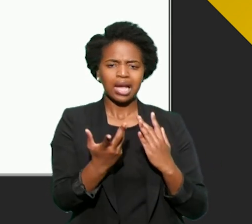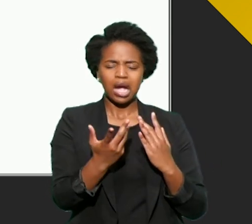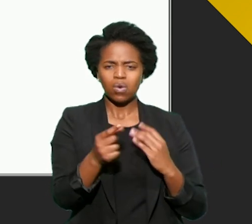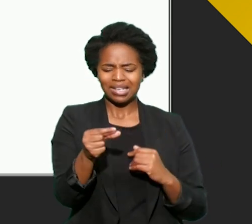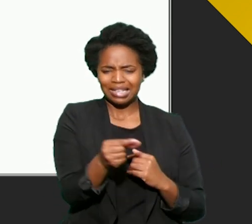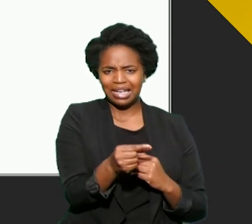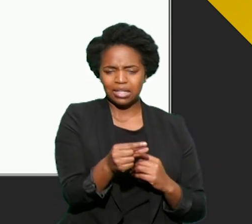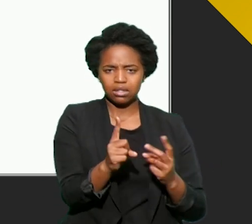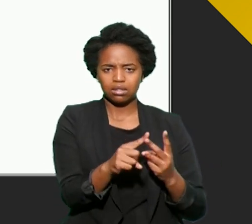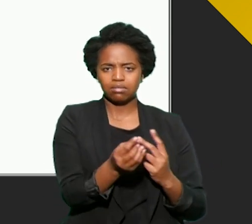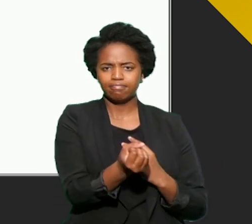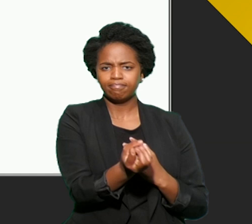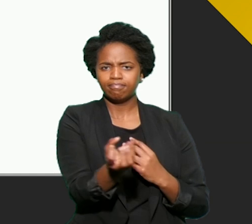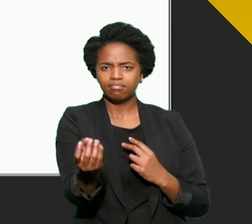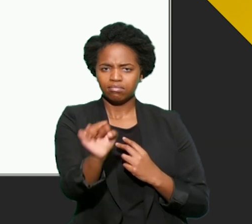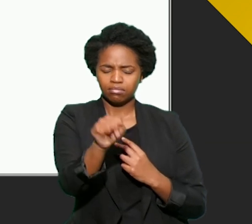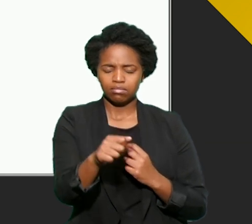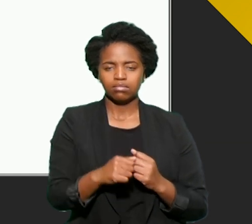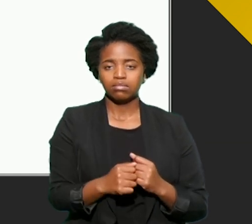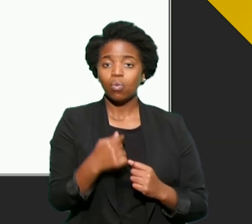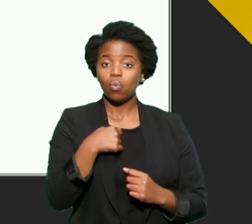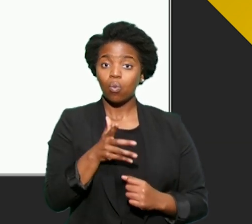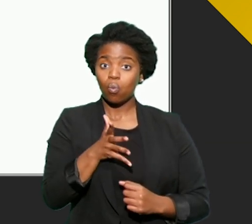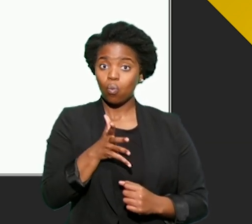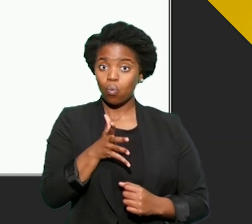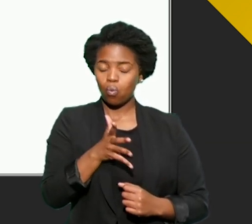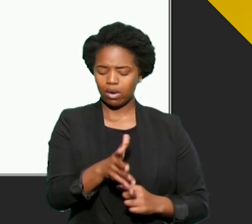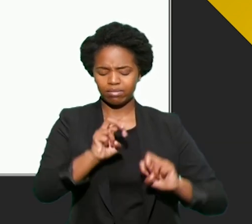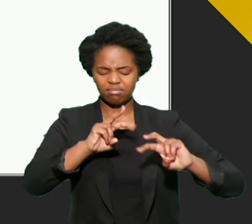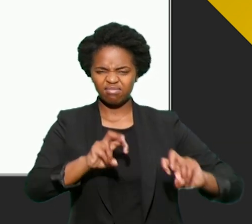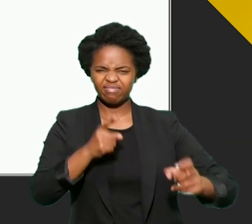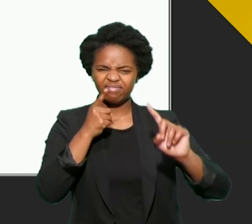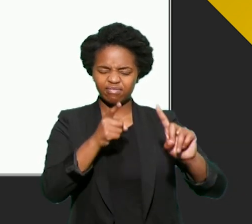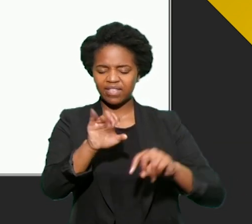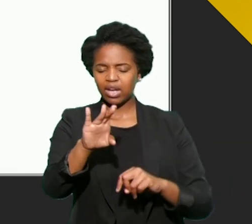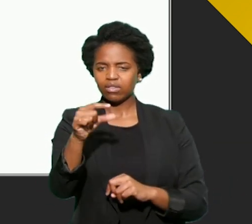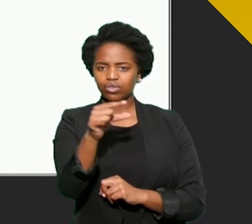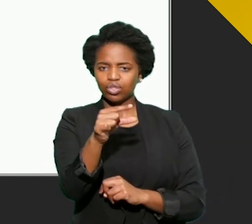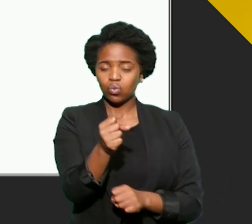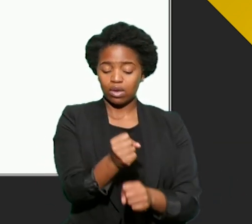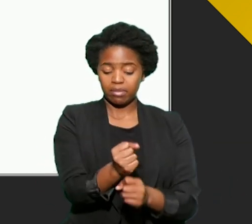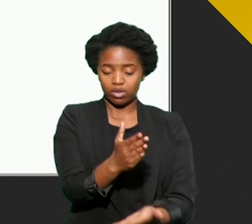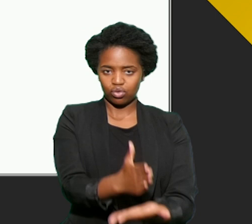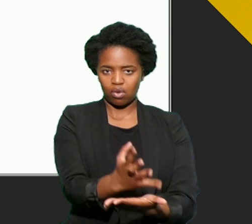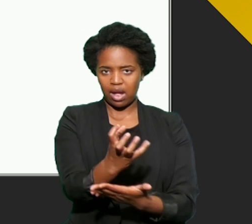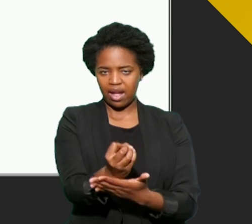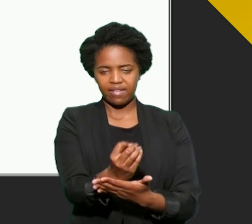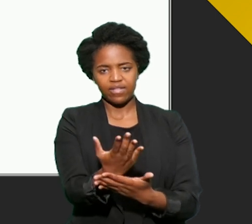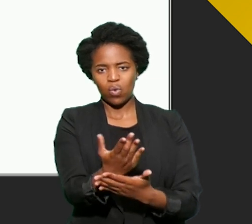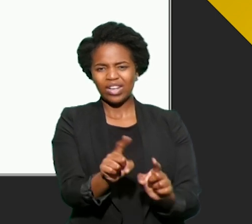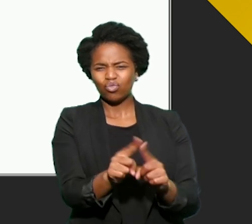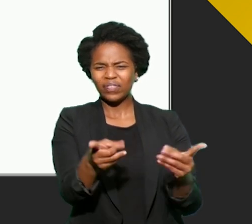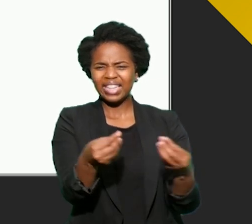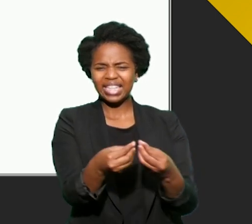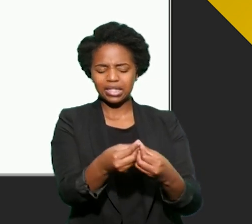and distributed analytics. We want to leverage the use of 5G technologies to prototype applications such